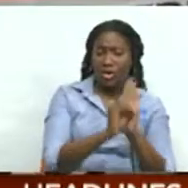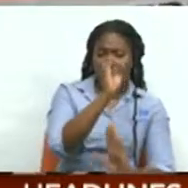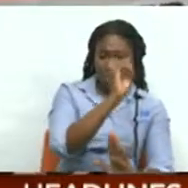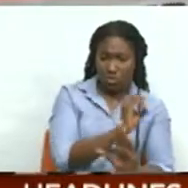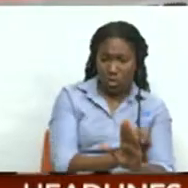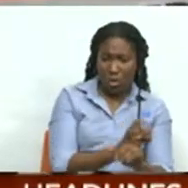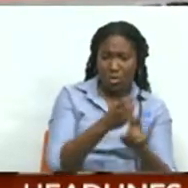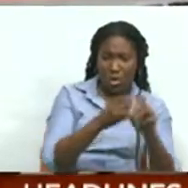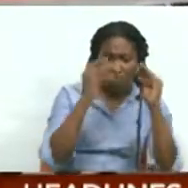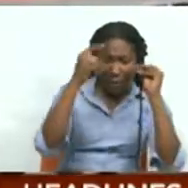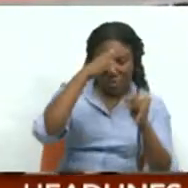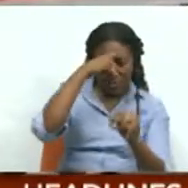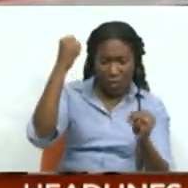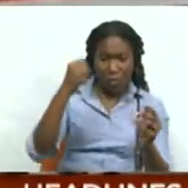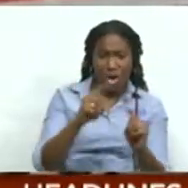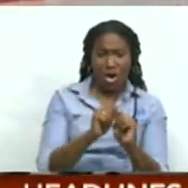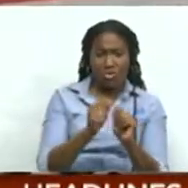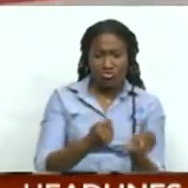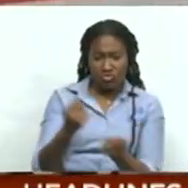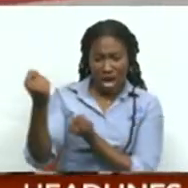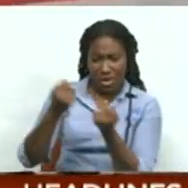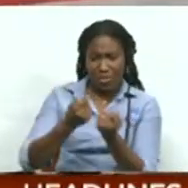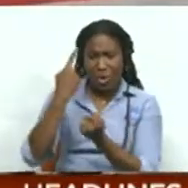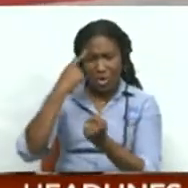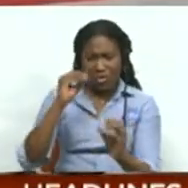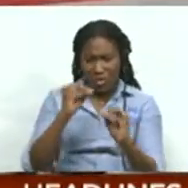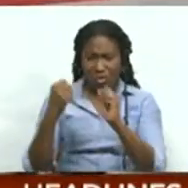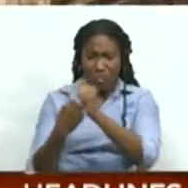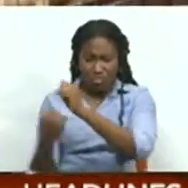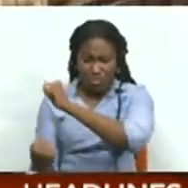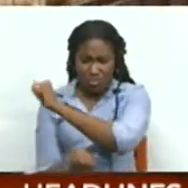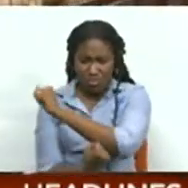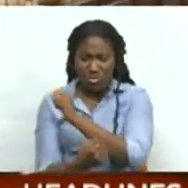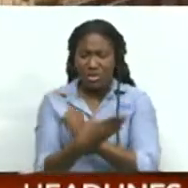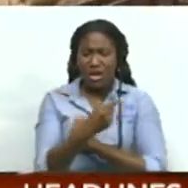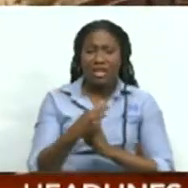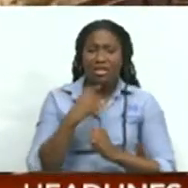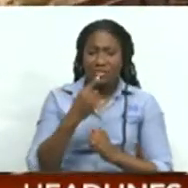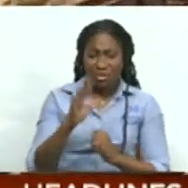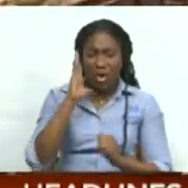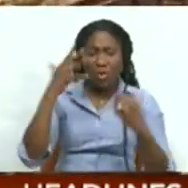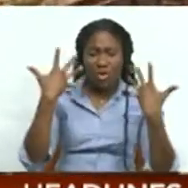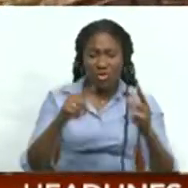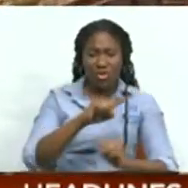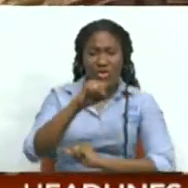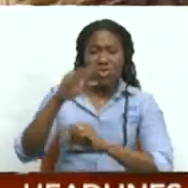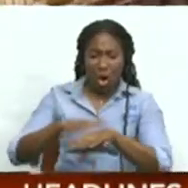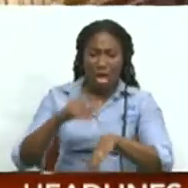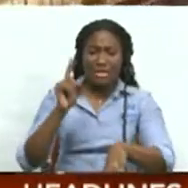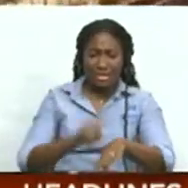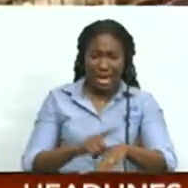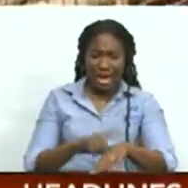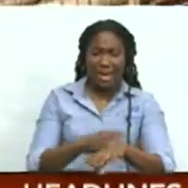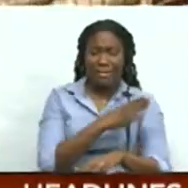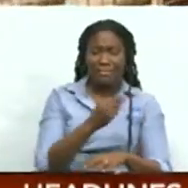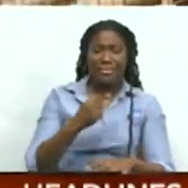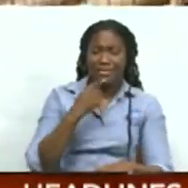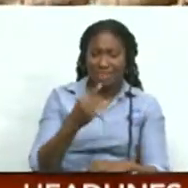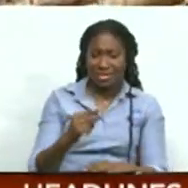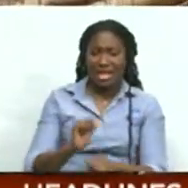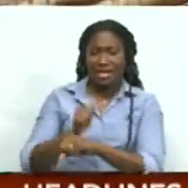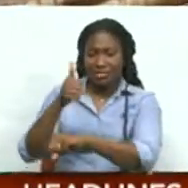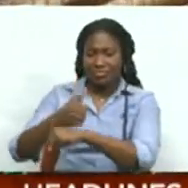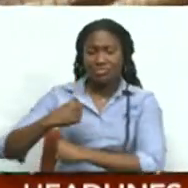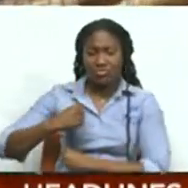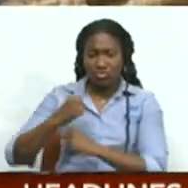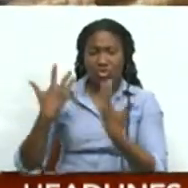and Transport. An official at the ministry confirms that the project will be completed on time and adds that security measures have